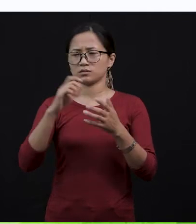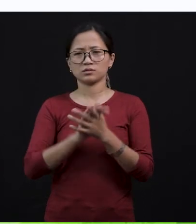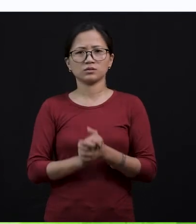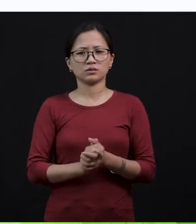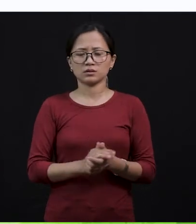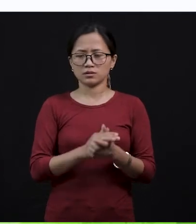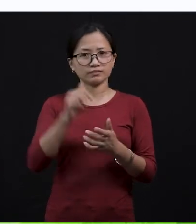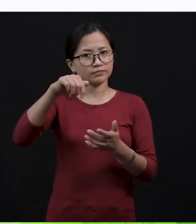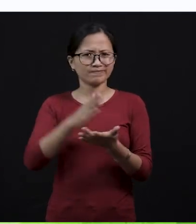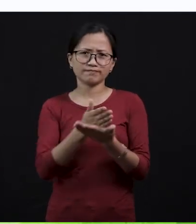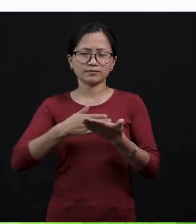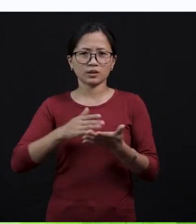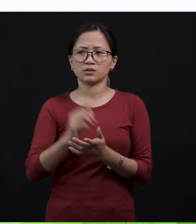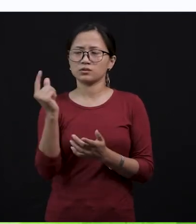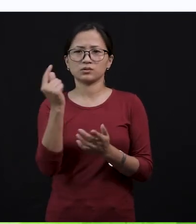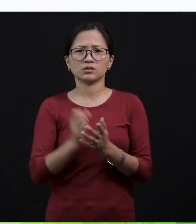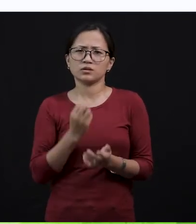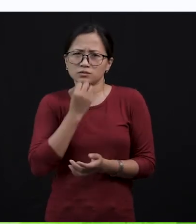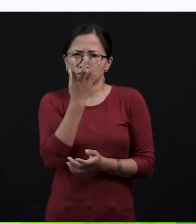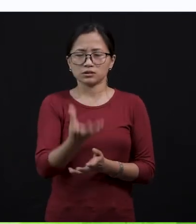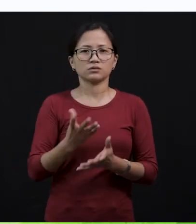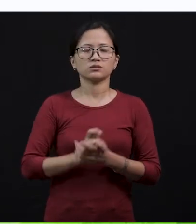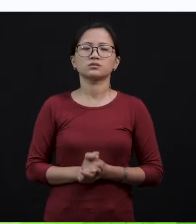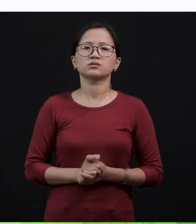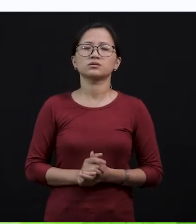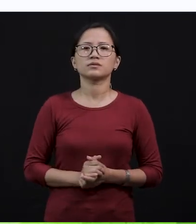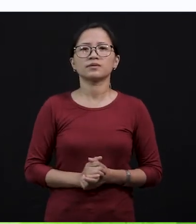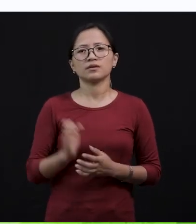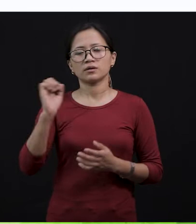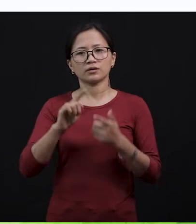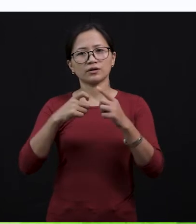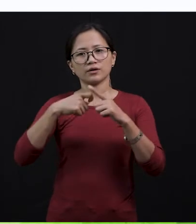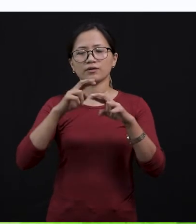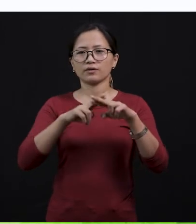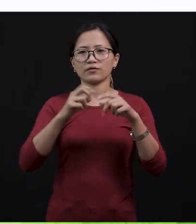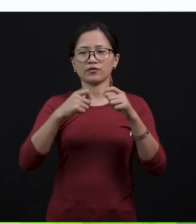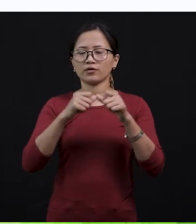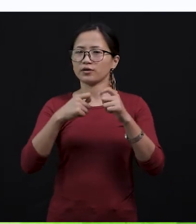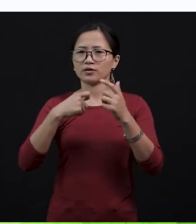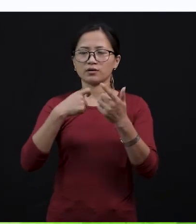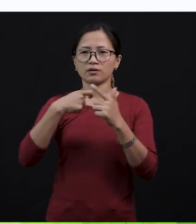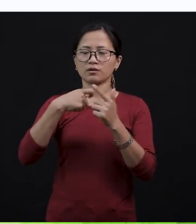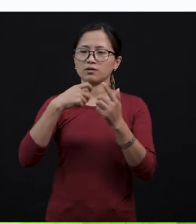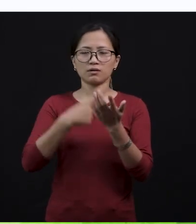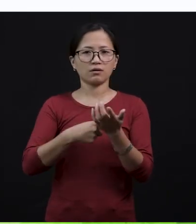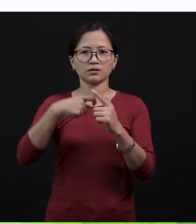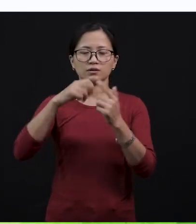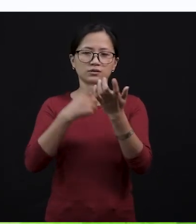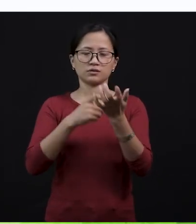having this power and seems to be using it quite easily. That's why even the fakir would stare in shock and